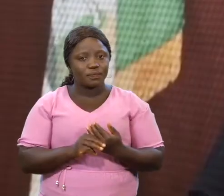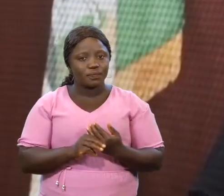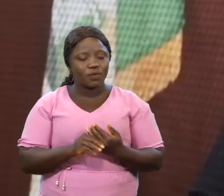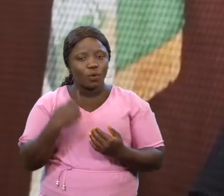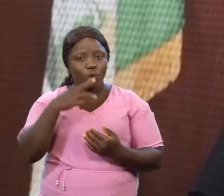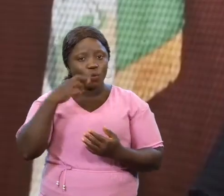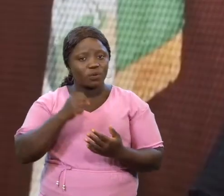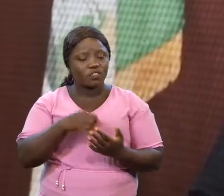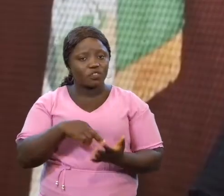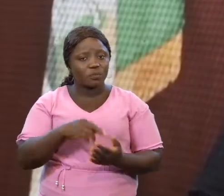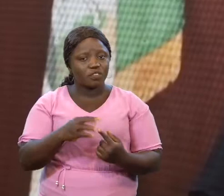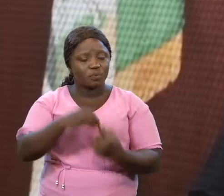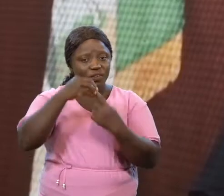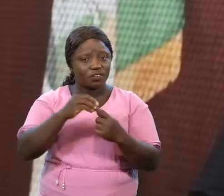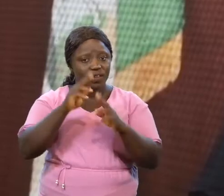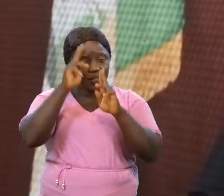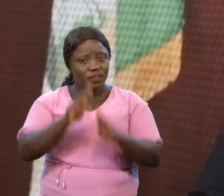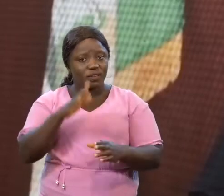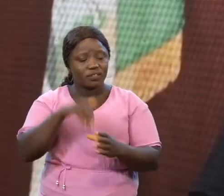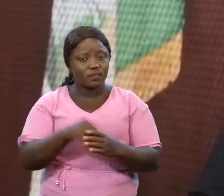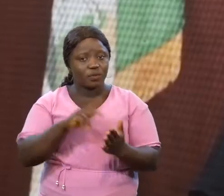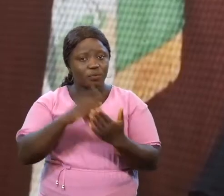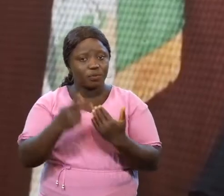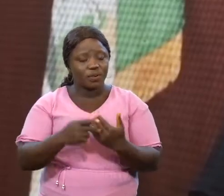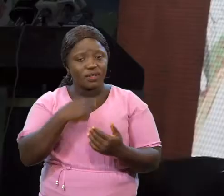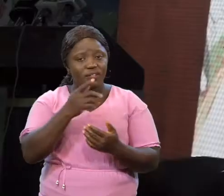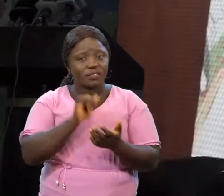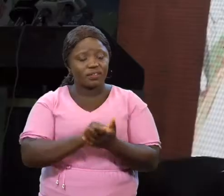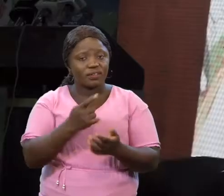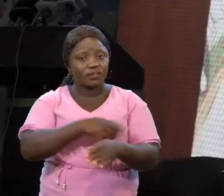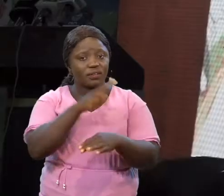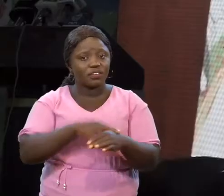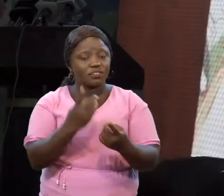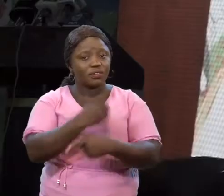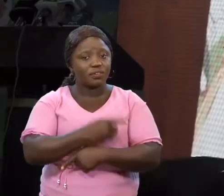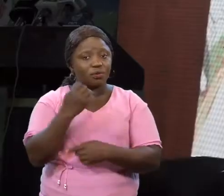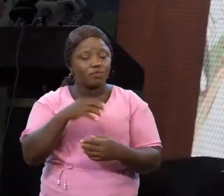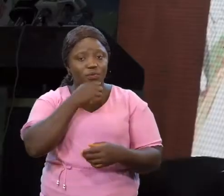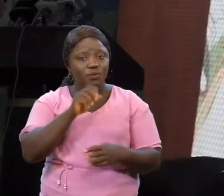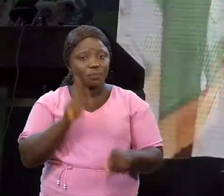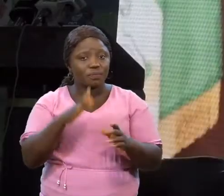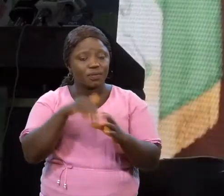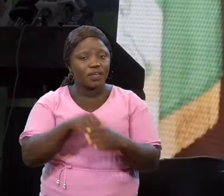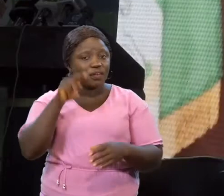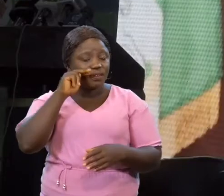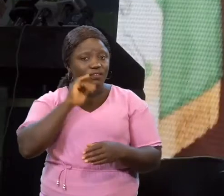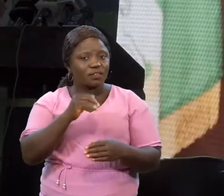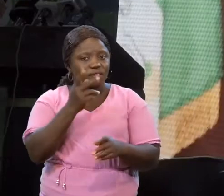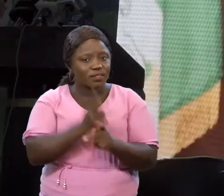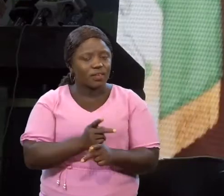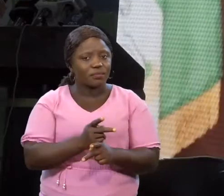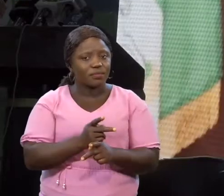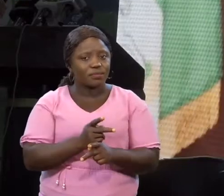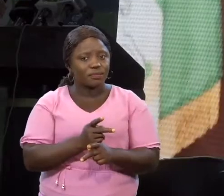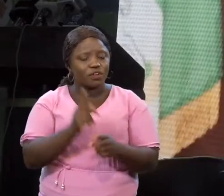Umar Farouk, who was special guest of honor at the event, said, "The National Day of Older Persons in Nigeria is set